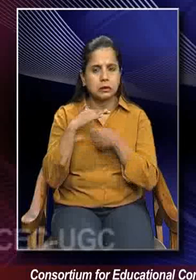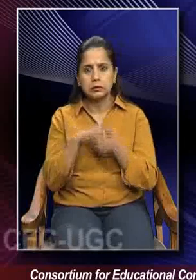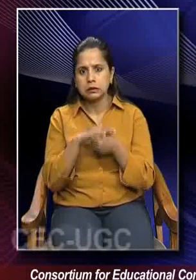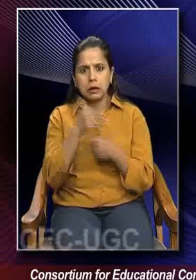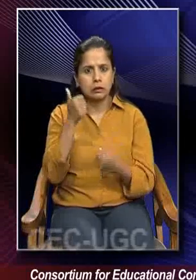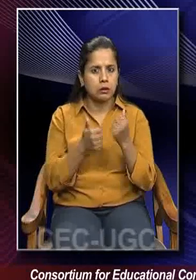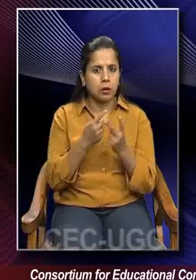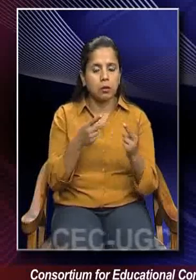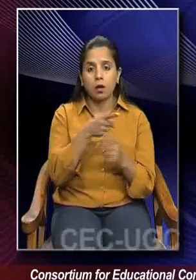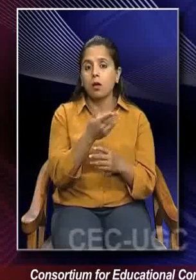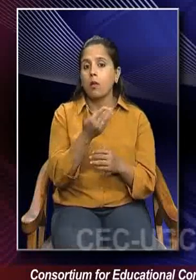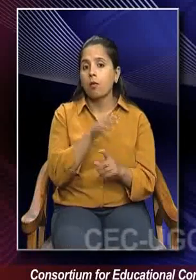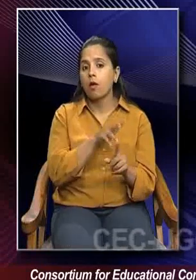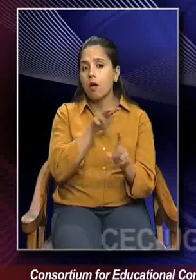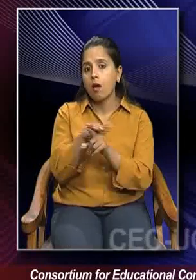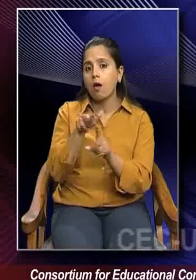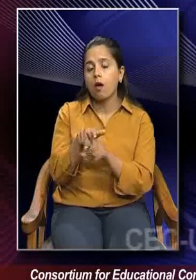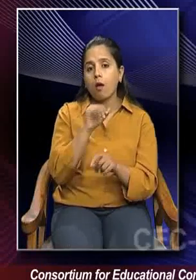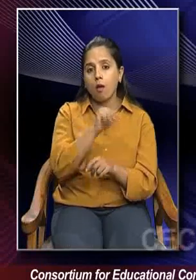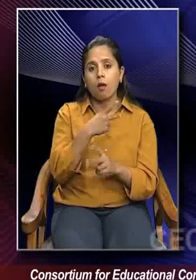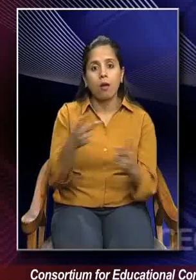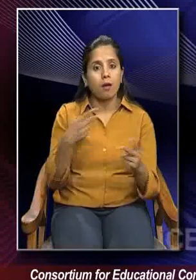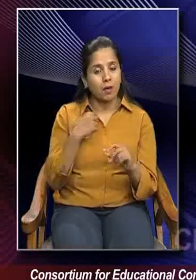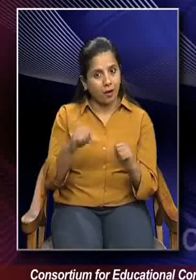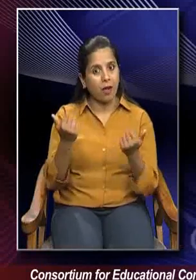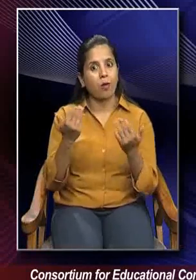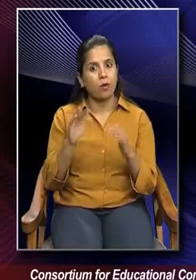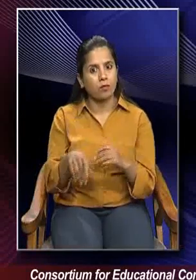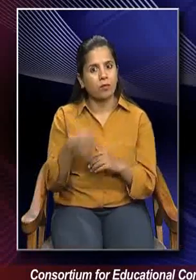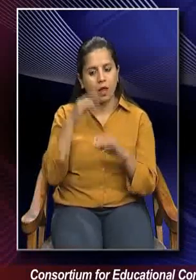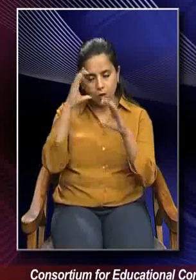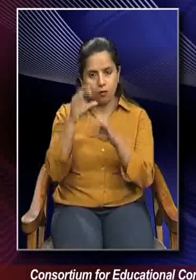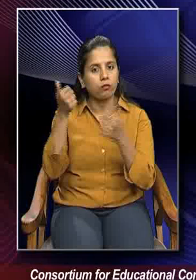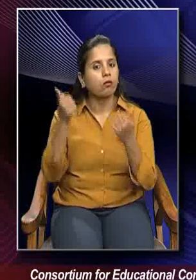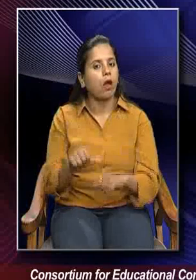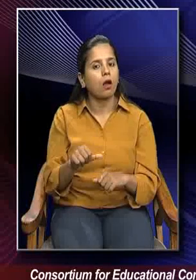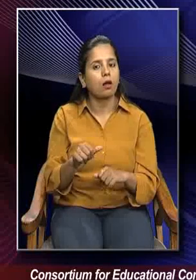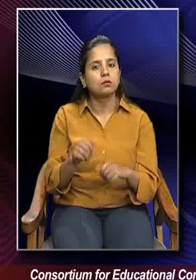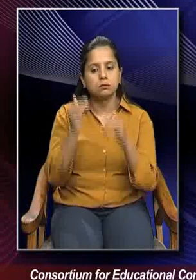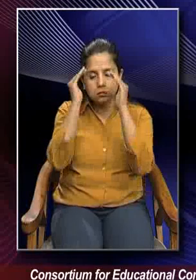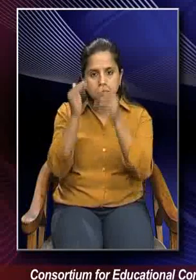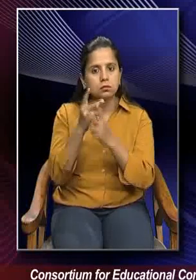can interfere with their ability to concentrate,